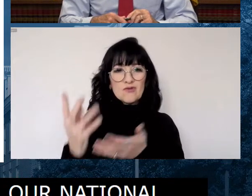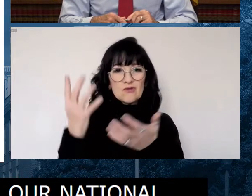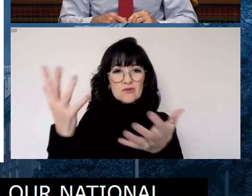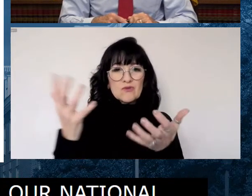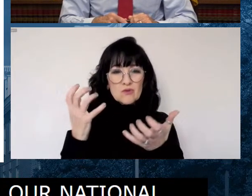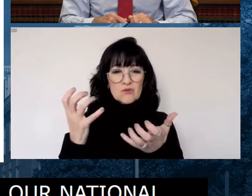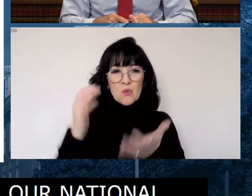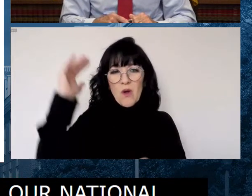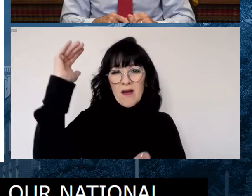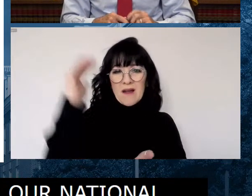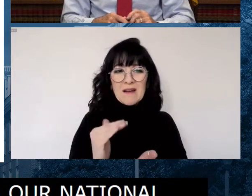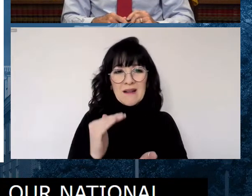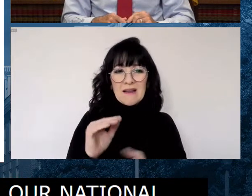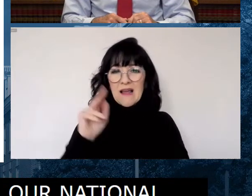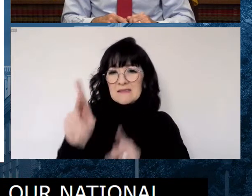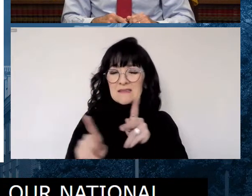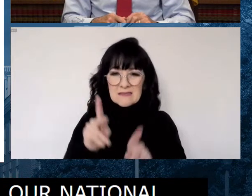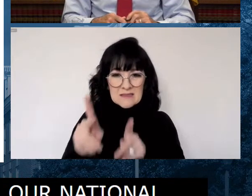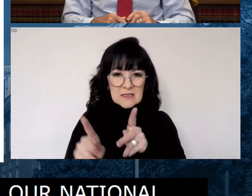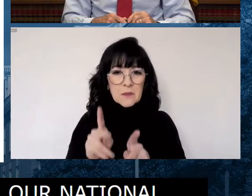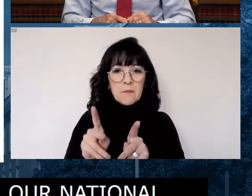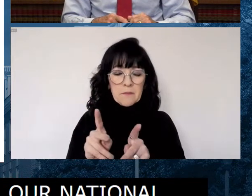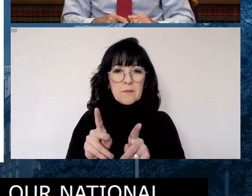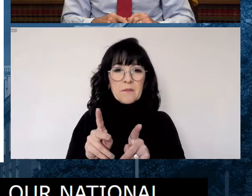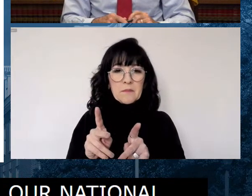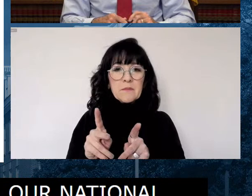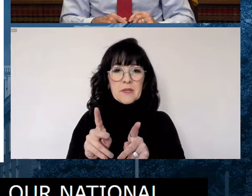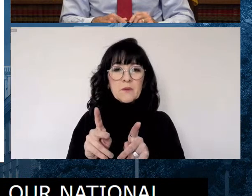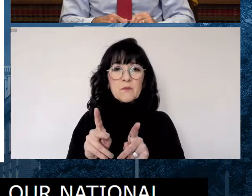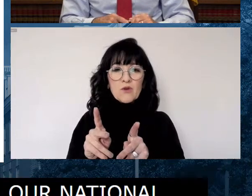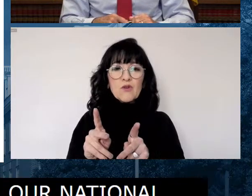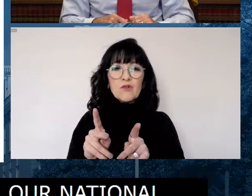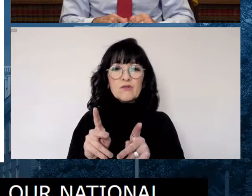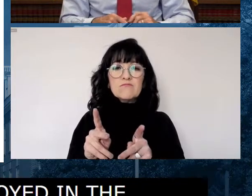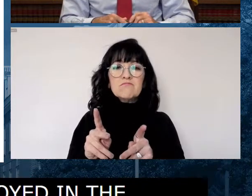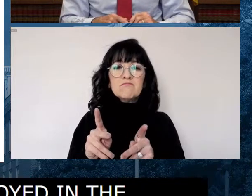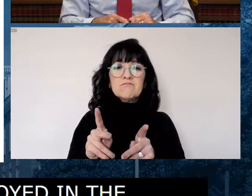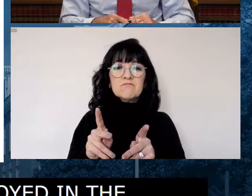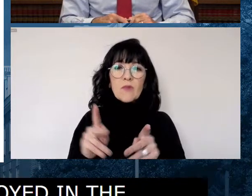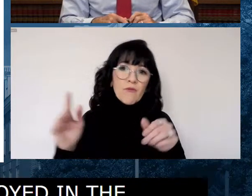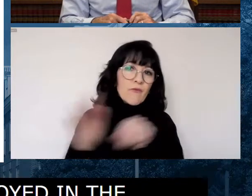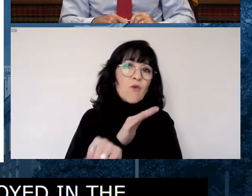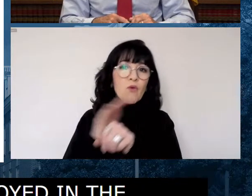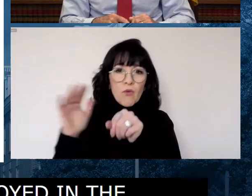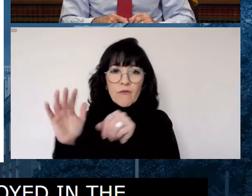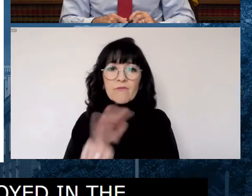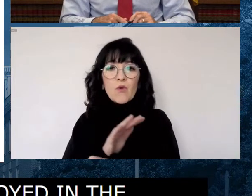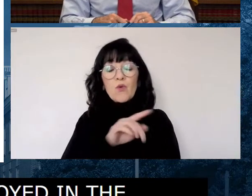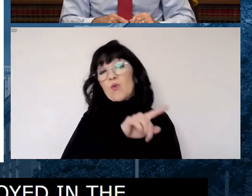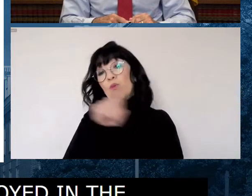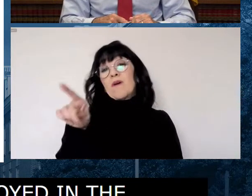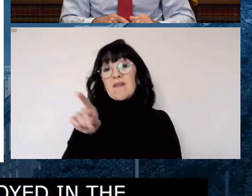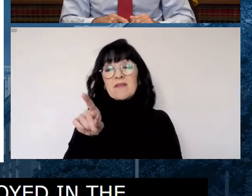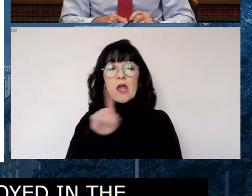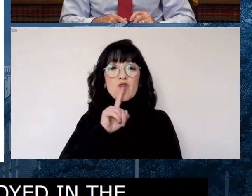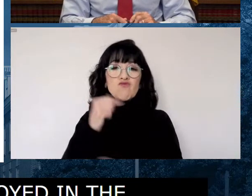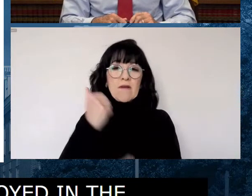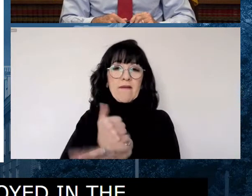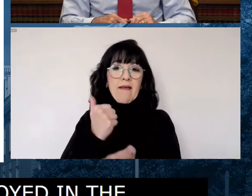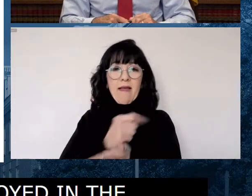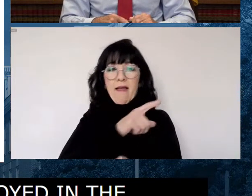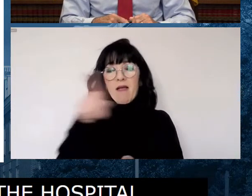hospitals, to provide support when the hospital staff were out testing positive for COVID themselves, were